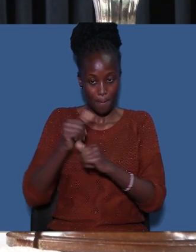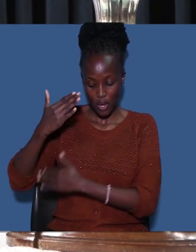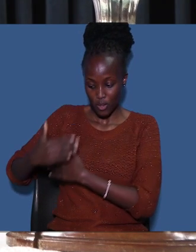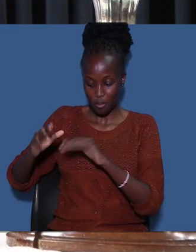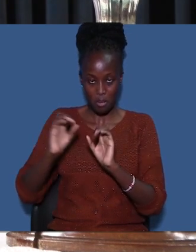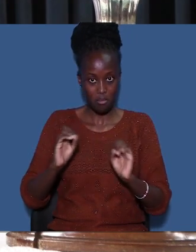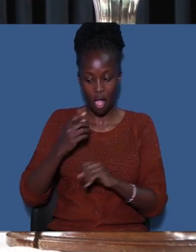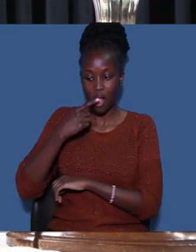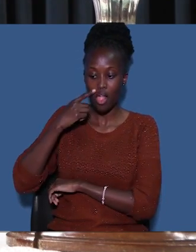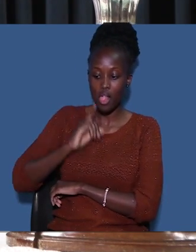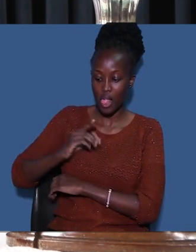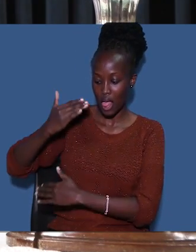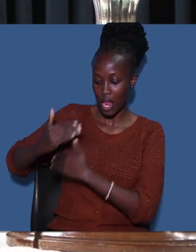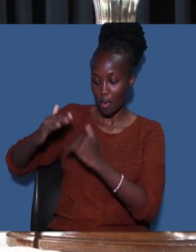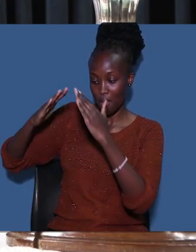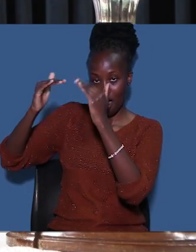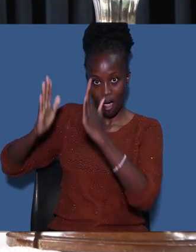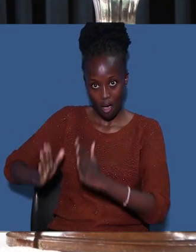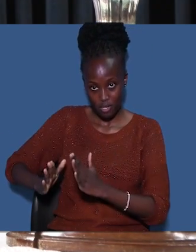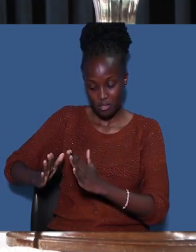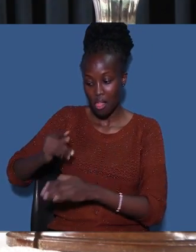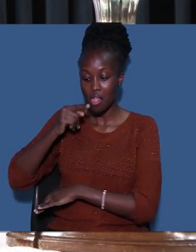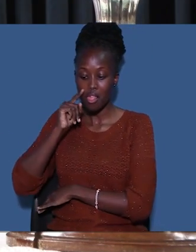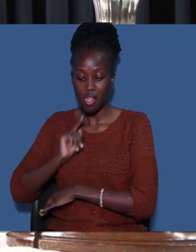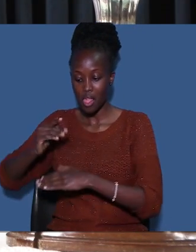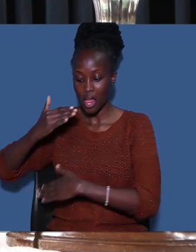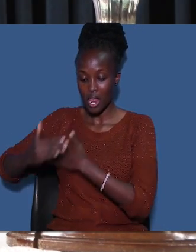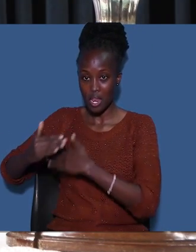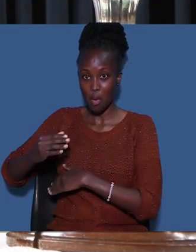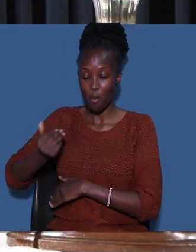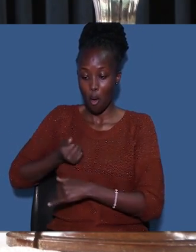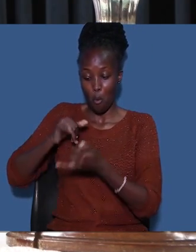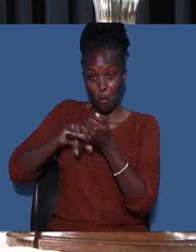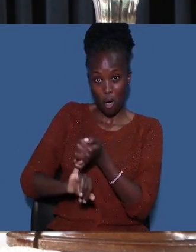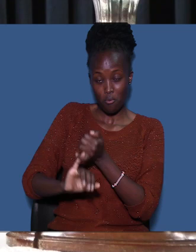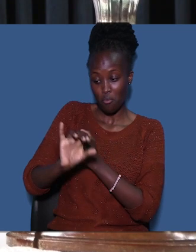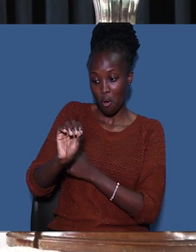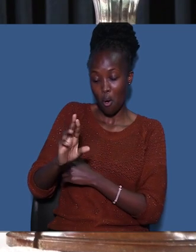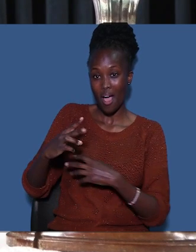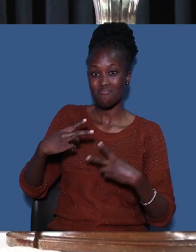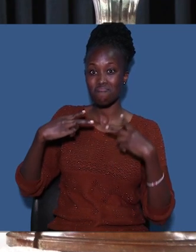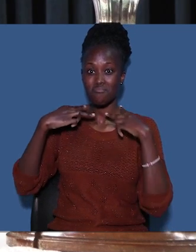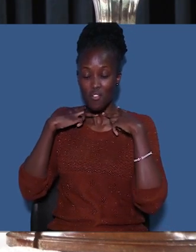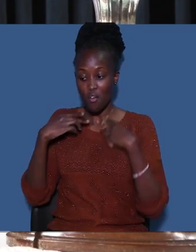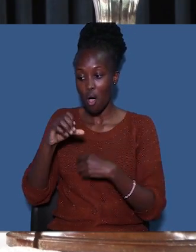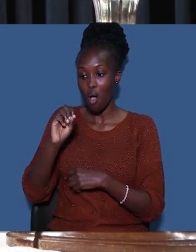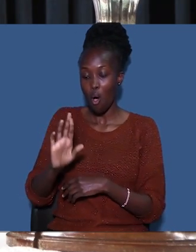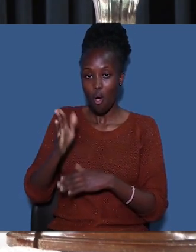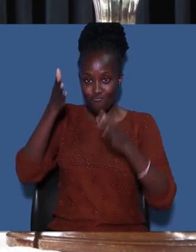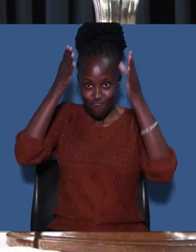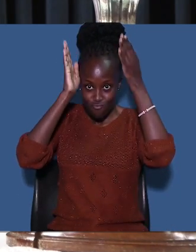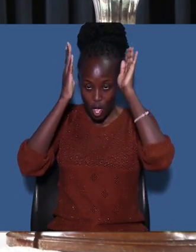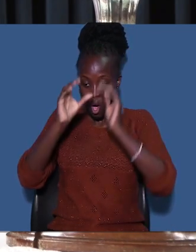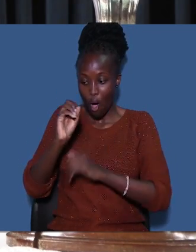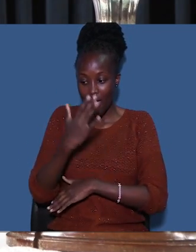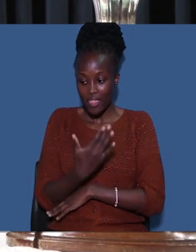covet your neighbor's house. You shall not covet your neighbor's wife, or his male or female servant, his ox or donkey, or